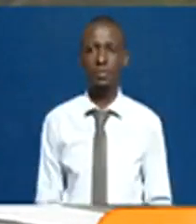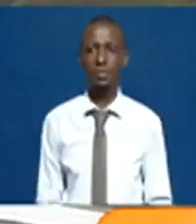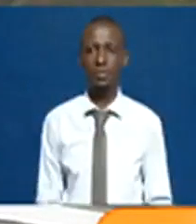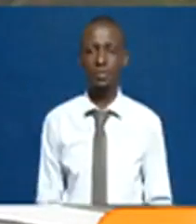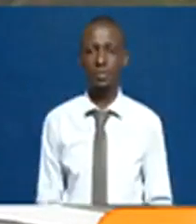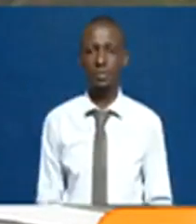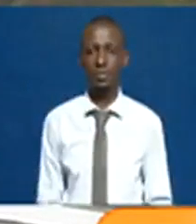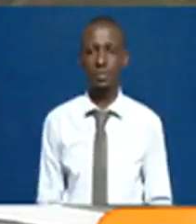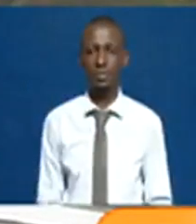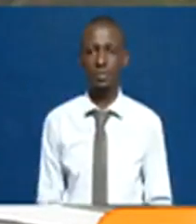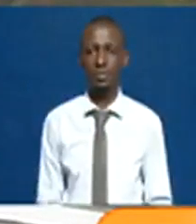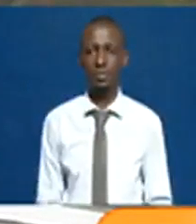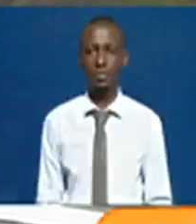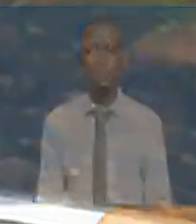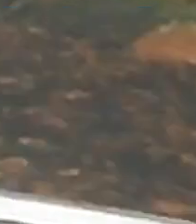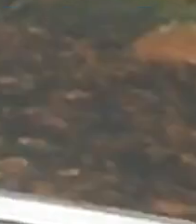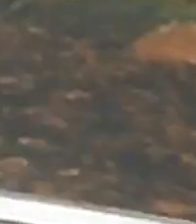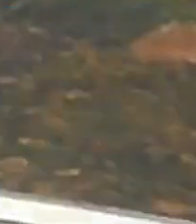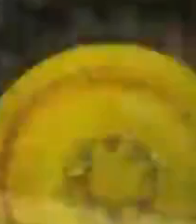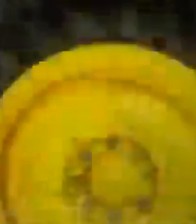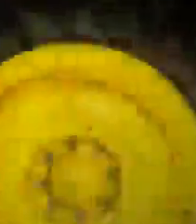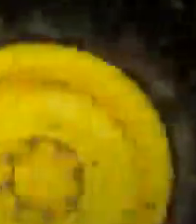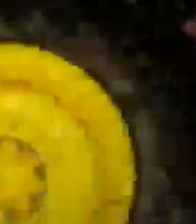week's Smart Farm.